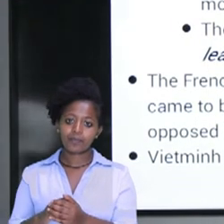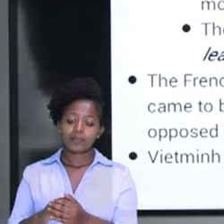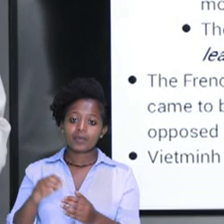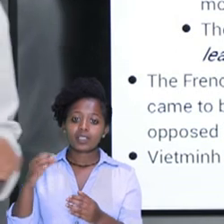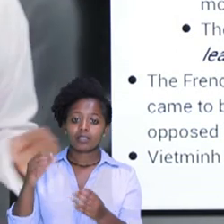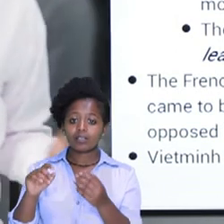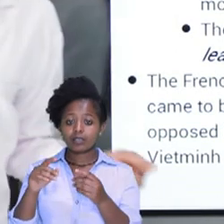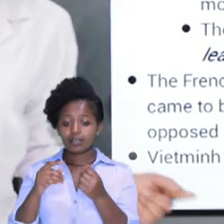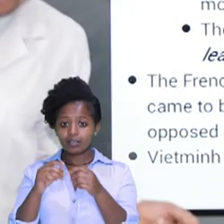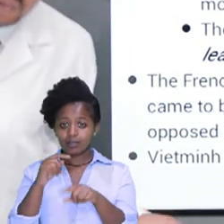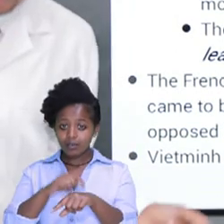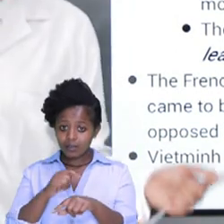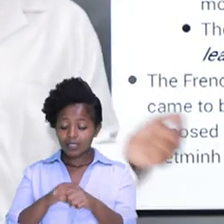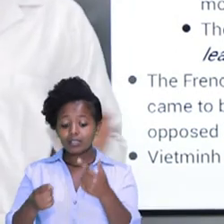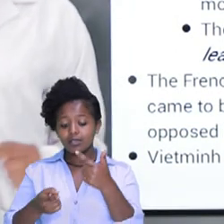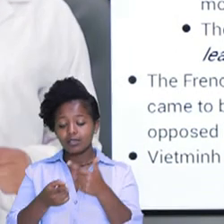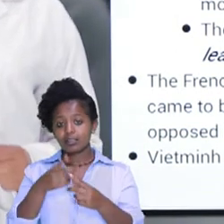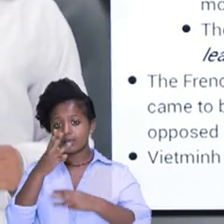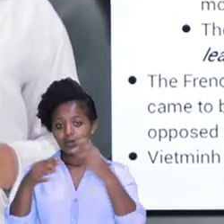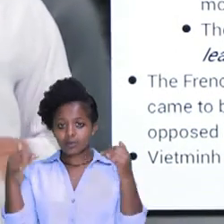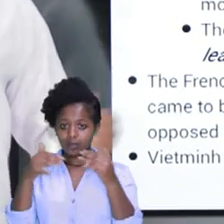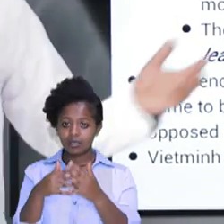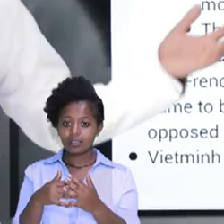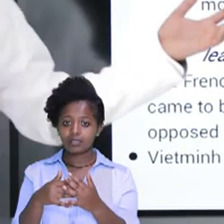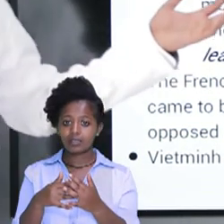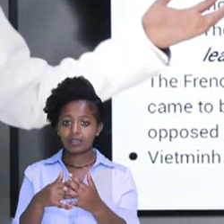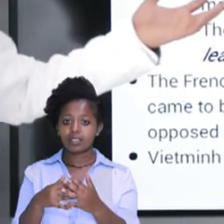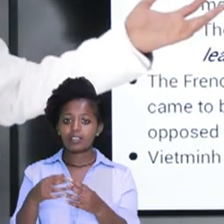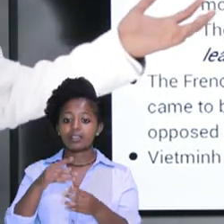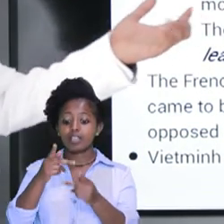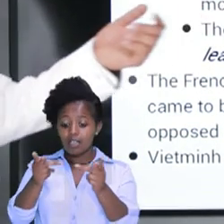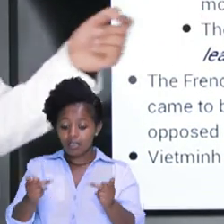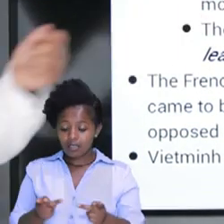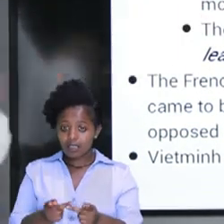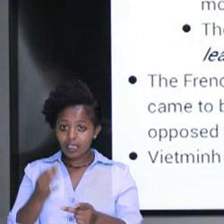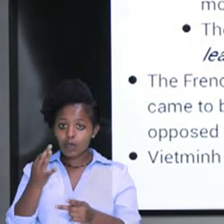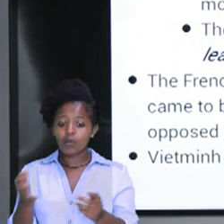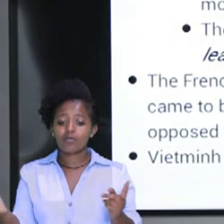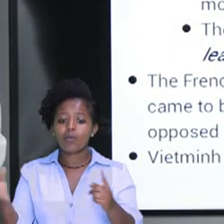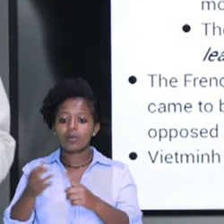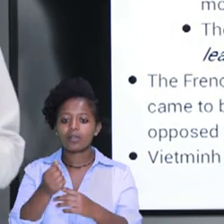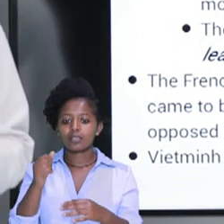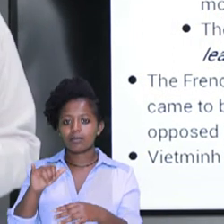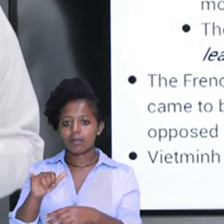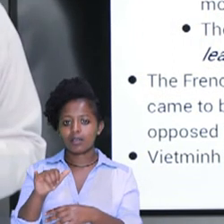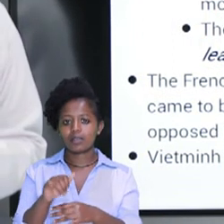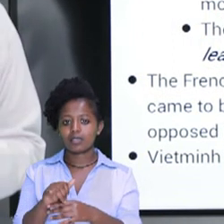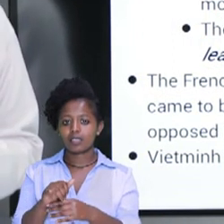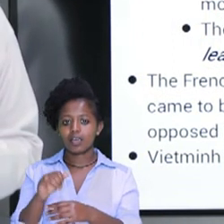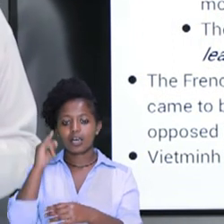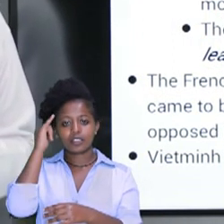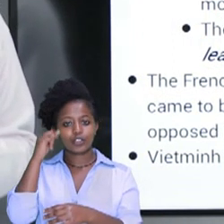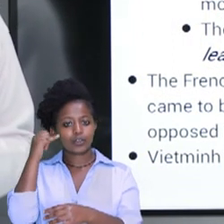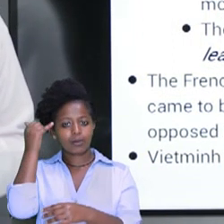During the time of Second World War, the area was conquered by